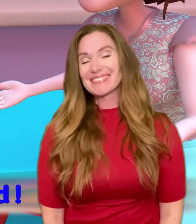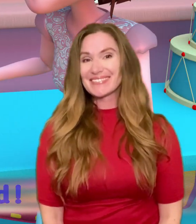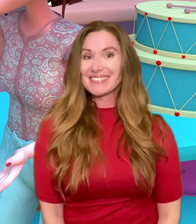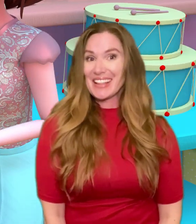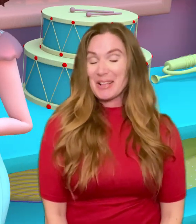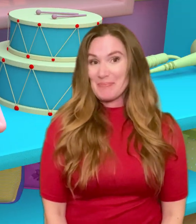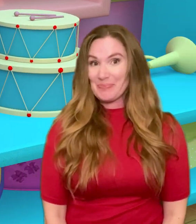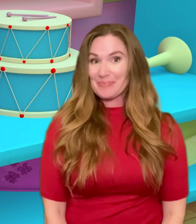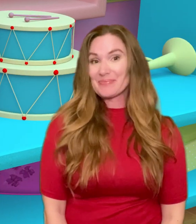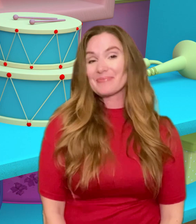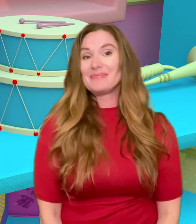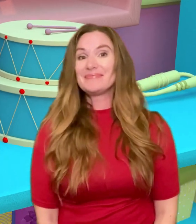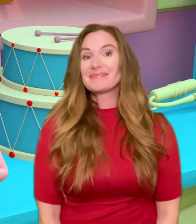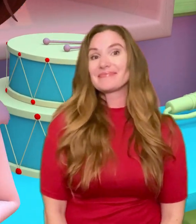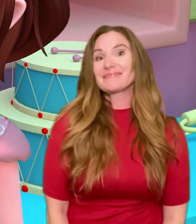heart and mind